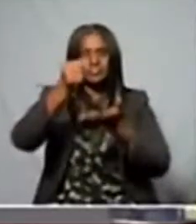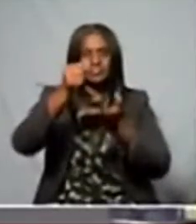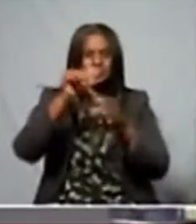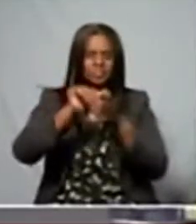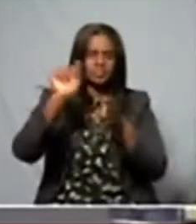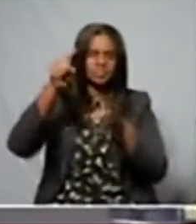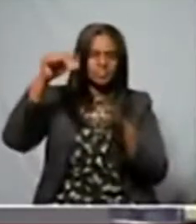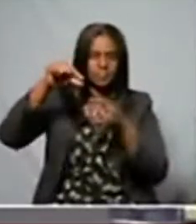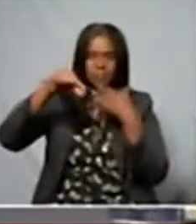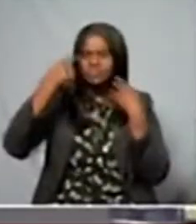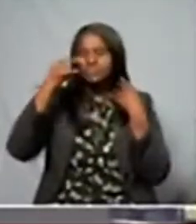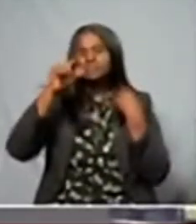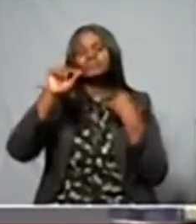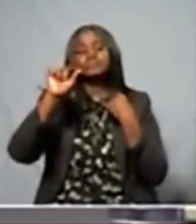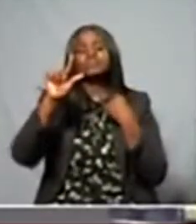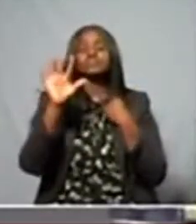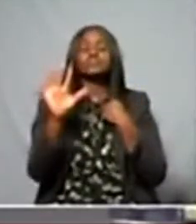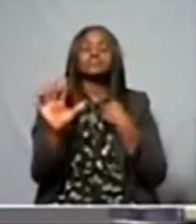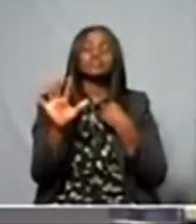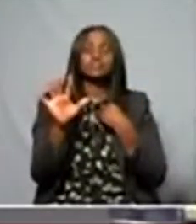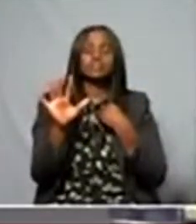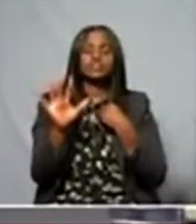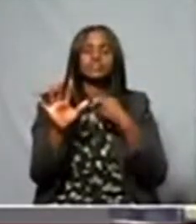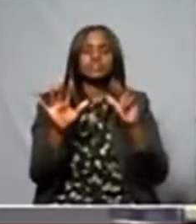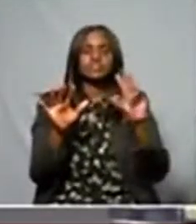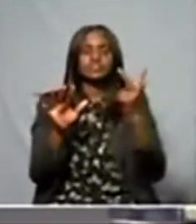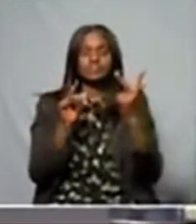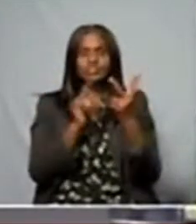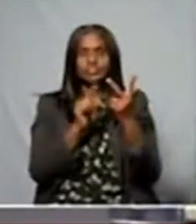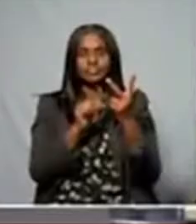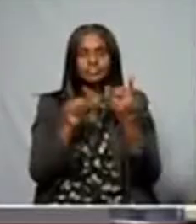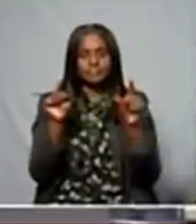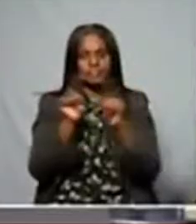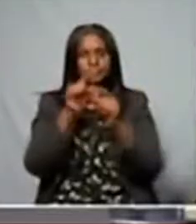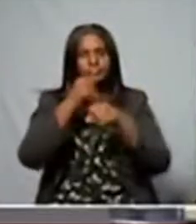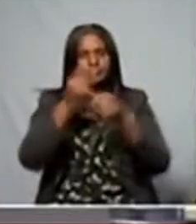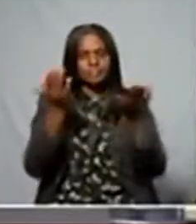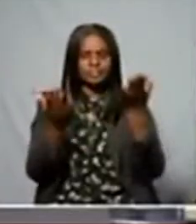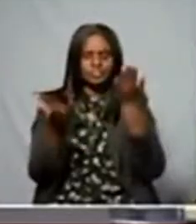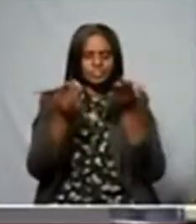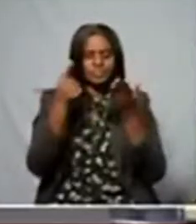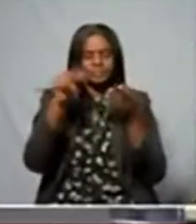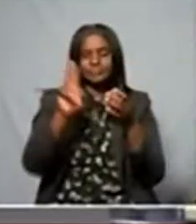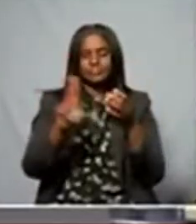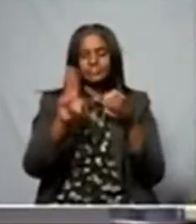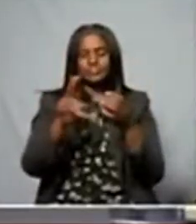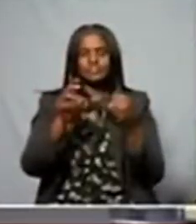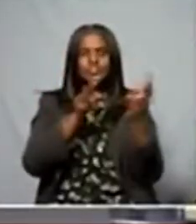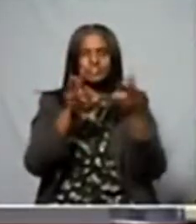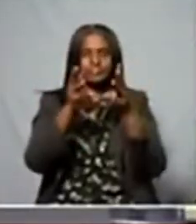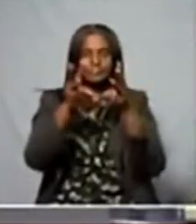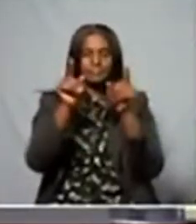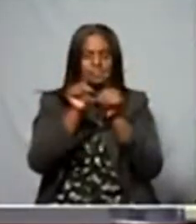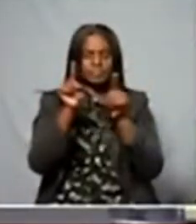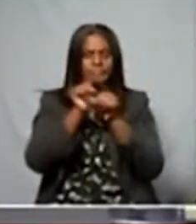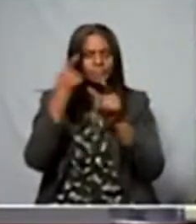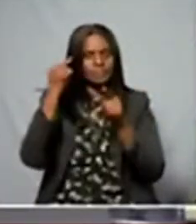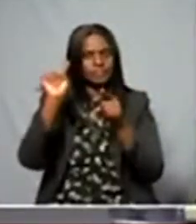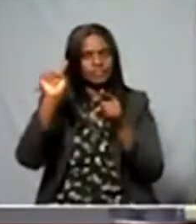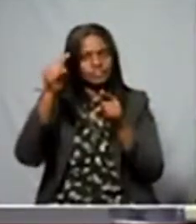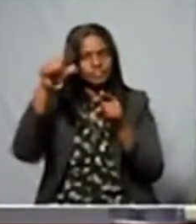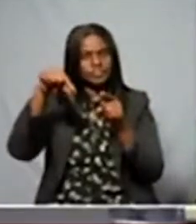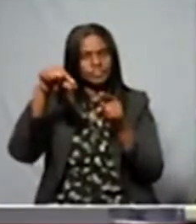first quarter of 2025. 3. Comparison of absorption capacity for the first quarter